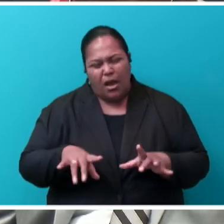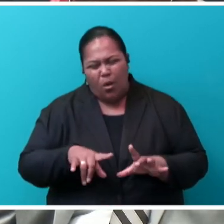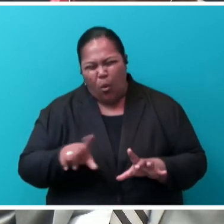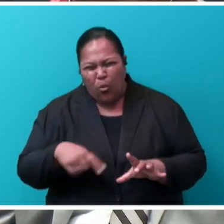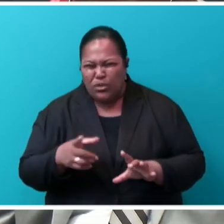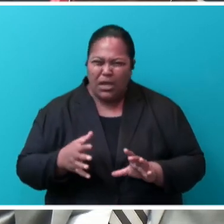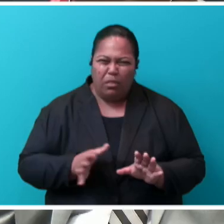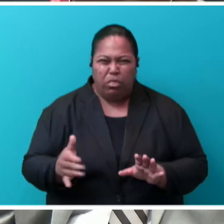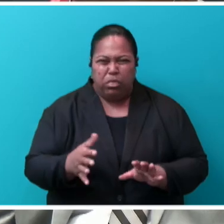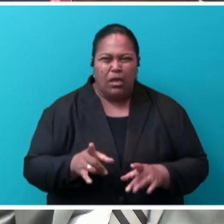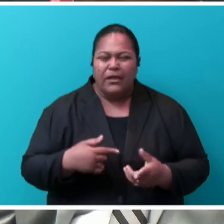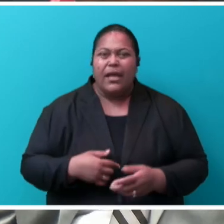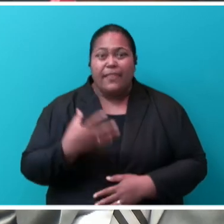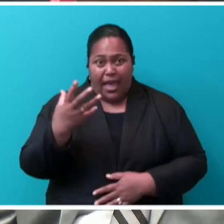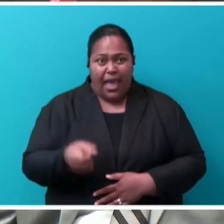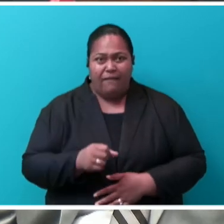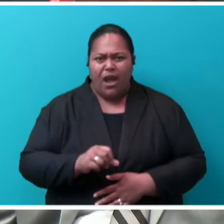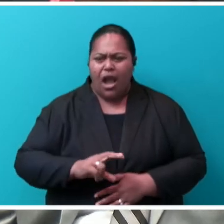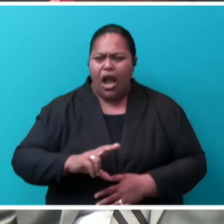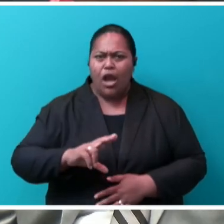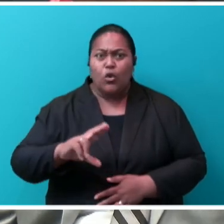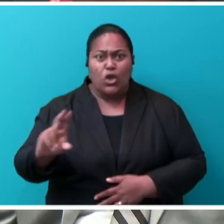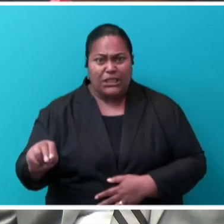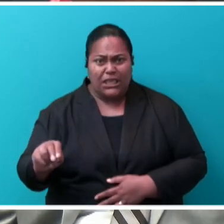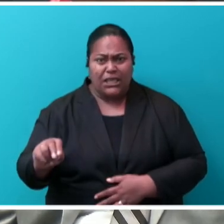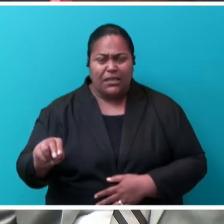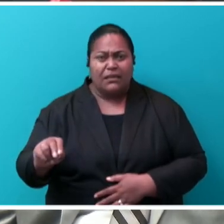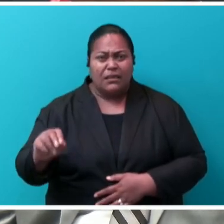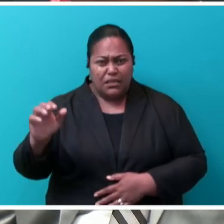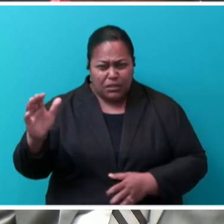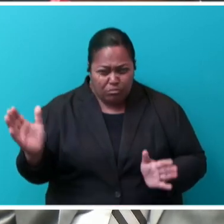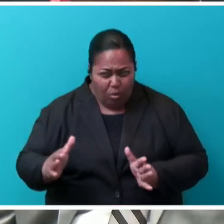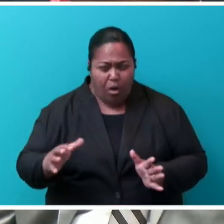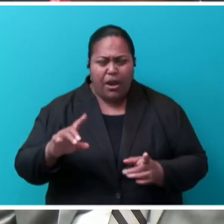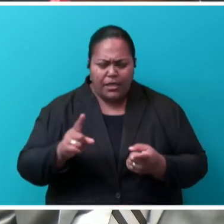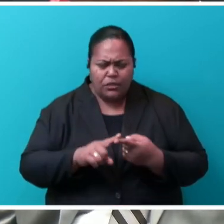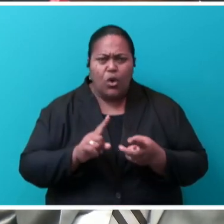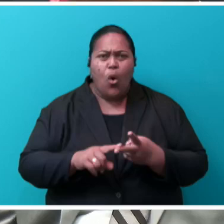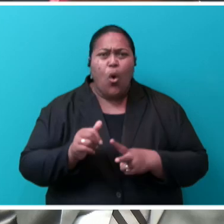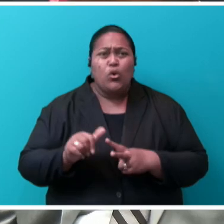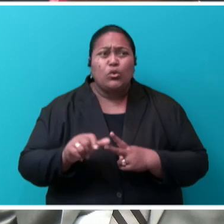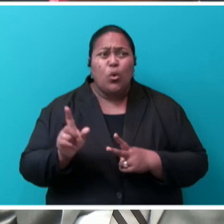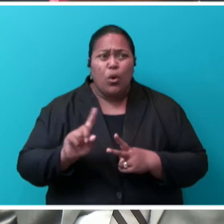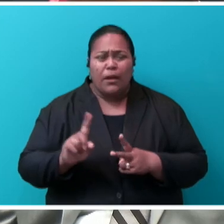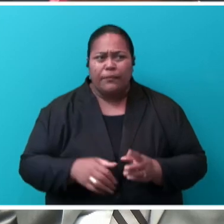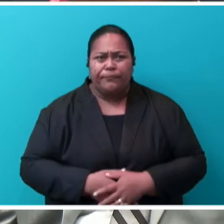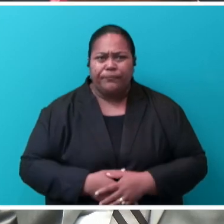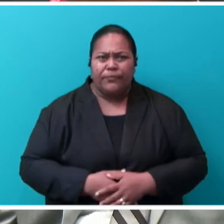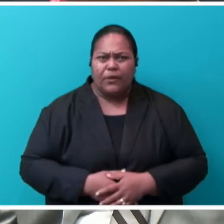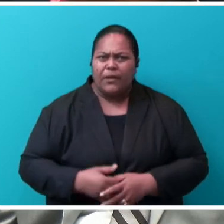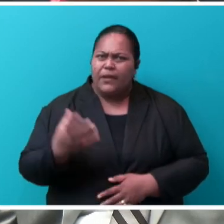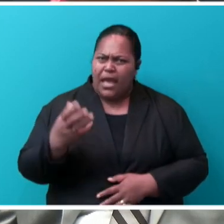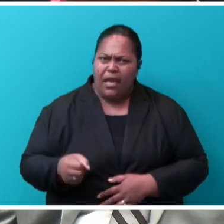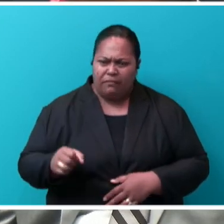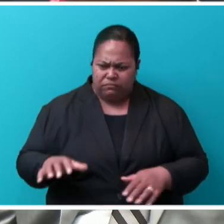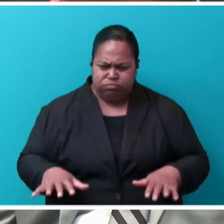There is a Irish crossing and also a rise near that which needs major cuts in terms